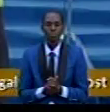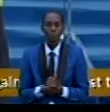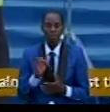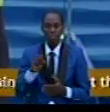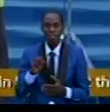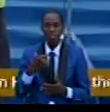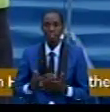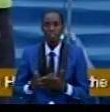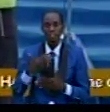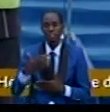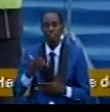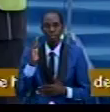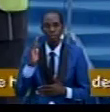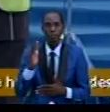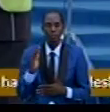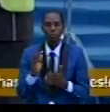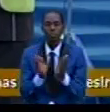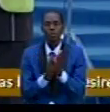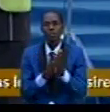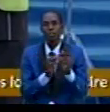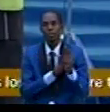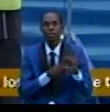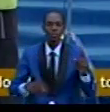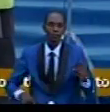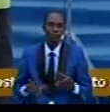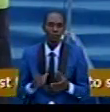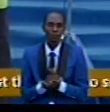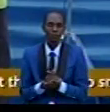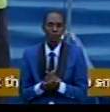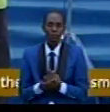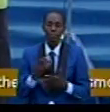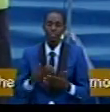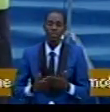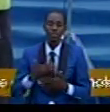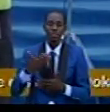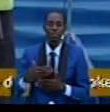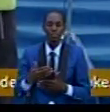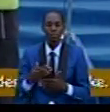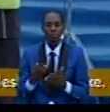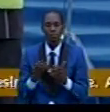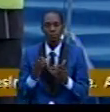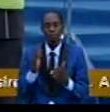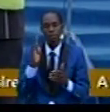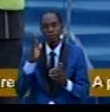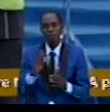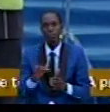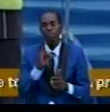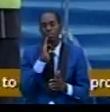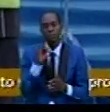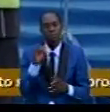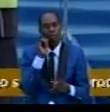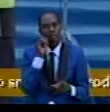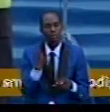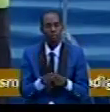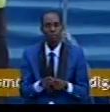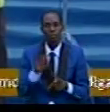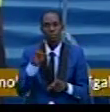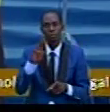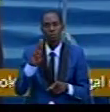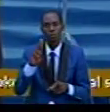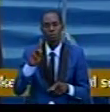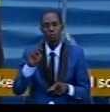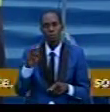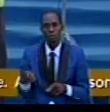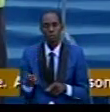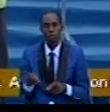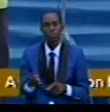please. Praise the Lord. The next testifier is Sister Ruth Ishola, who has been diagnosed as